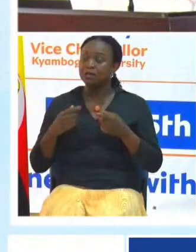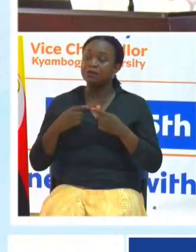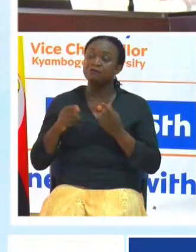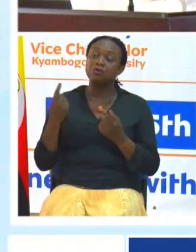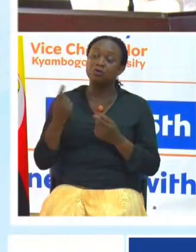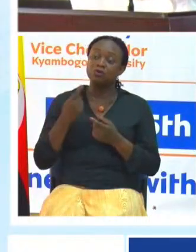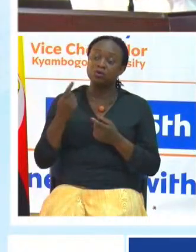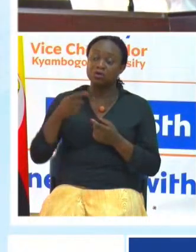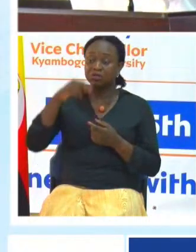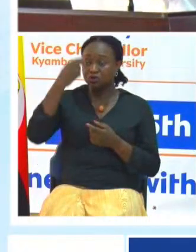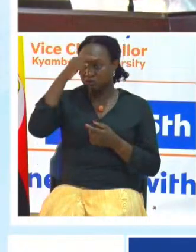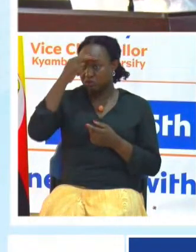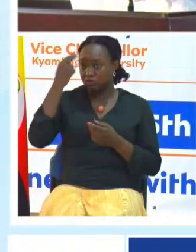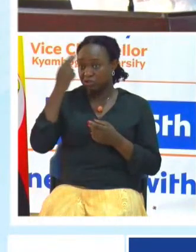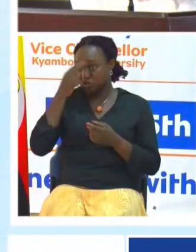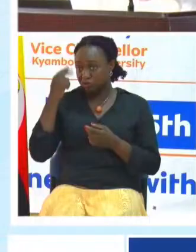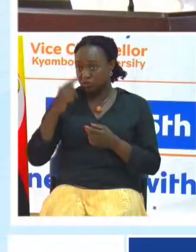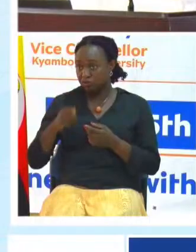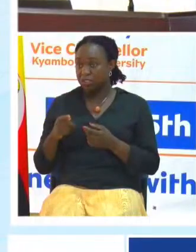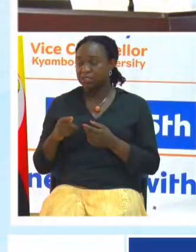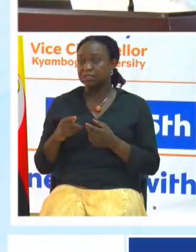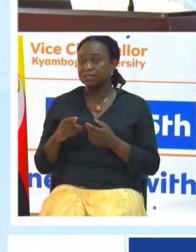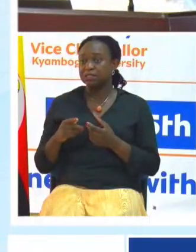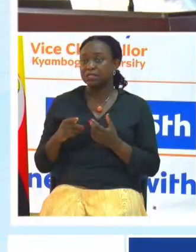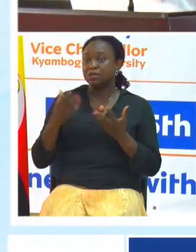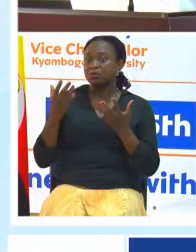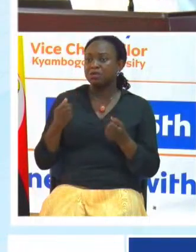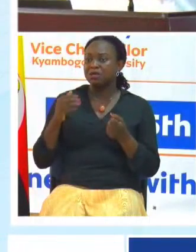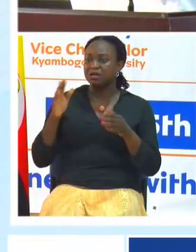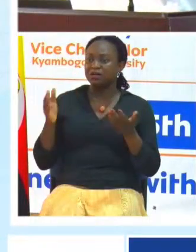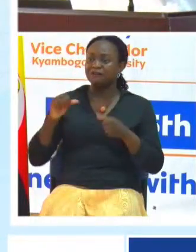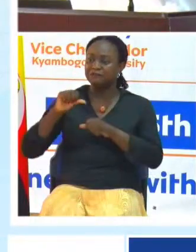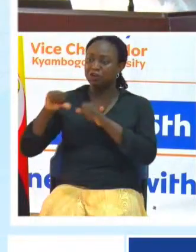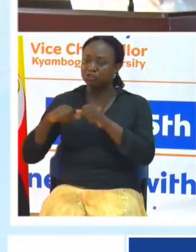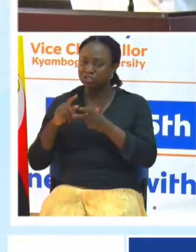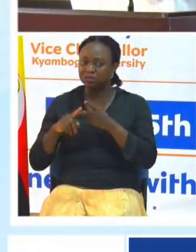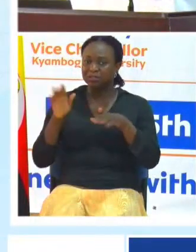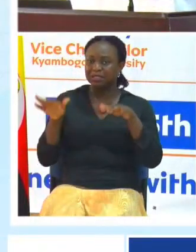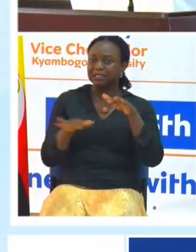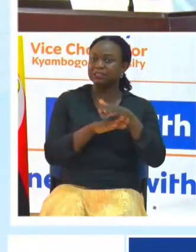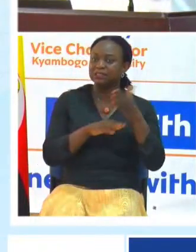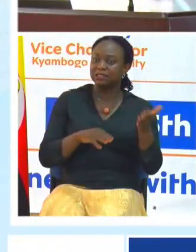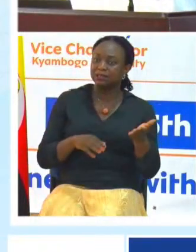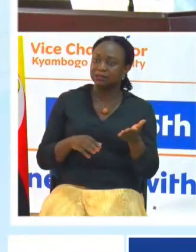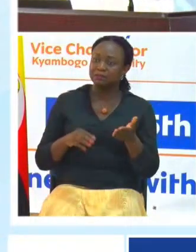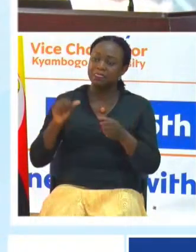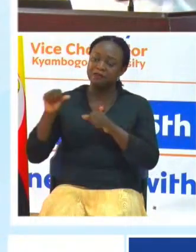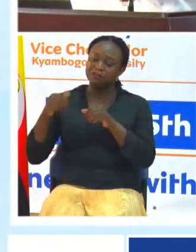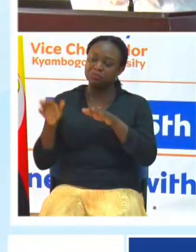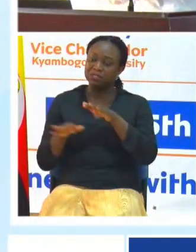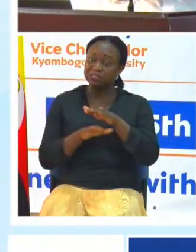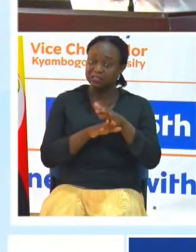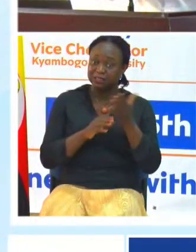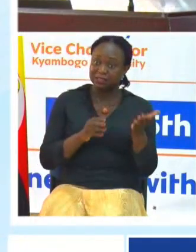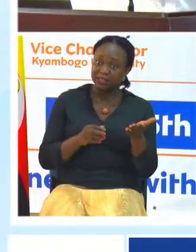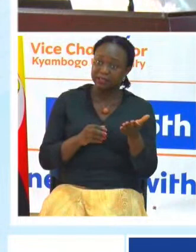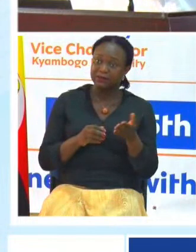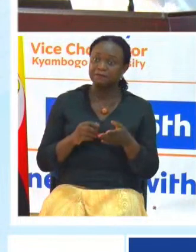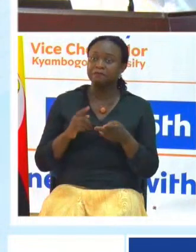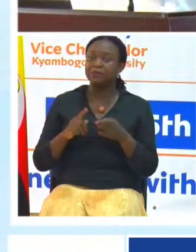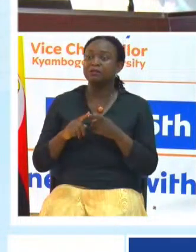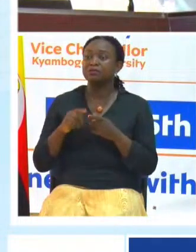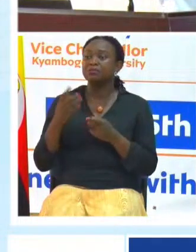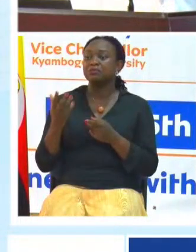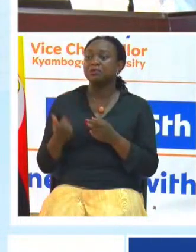graduate students, there's what we call assistantships and fellowships. Apart from the fellowships and assistantships, you